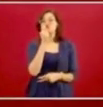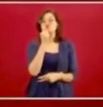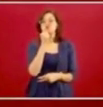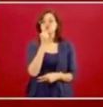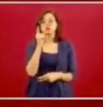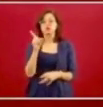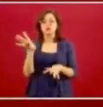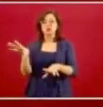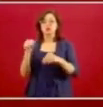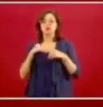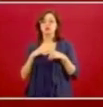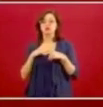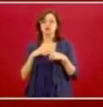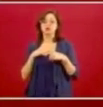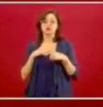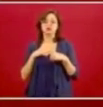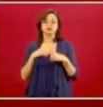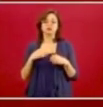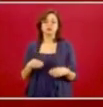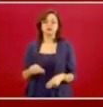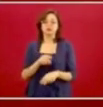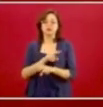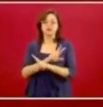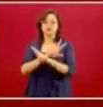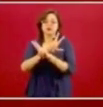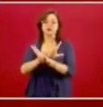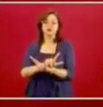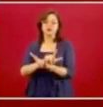We have had reports of the